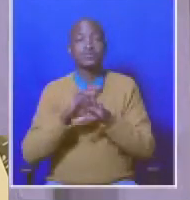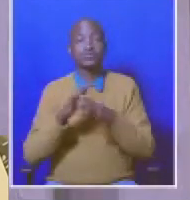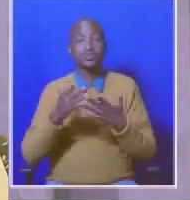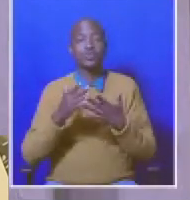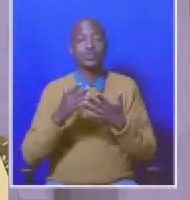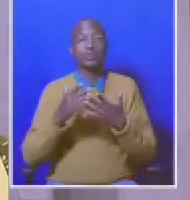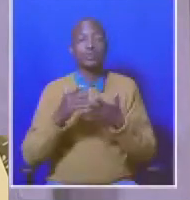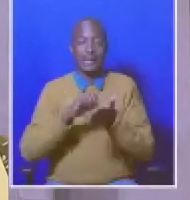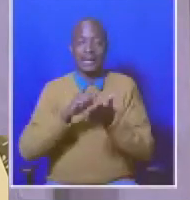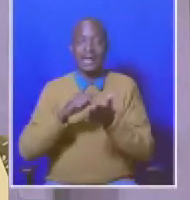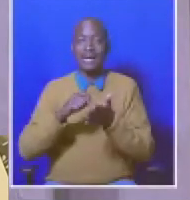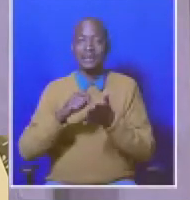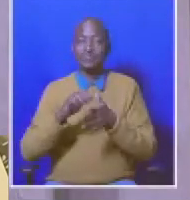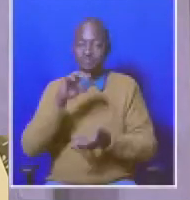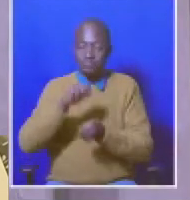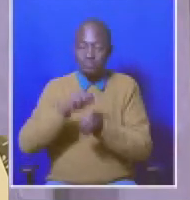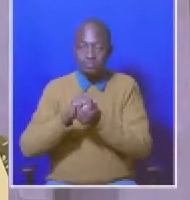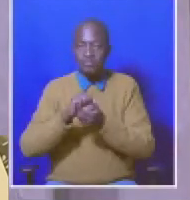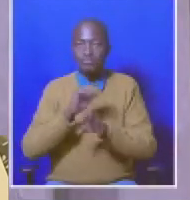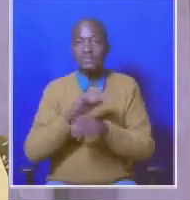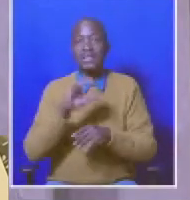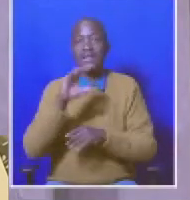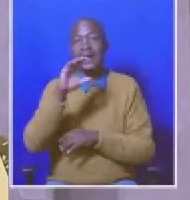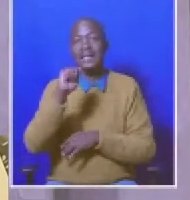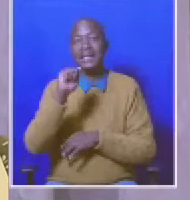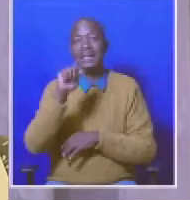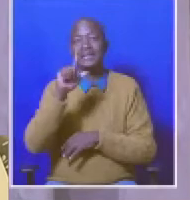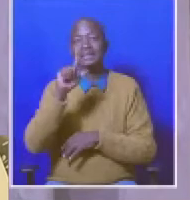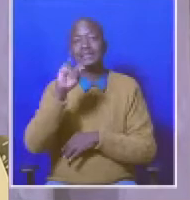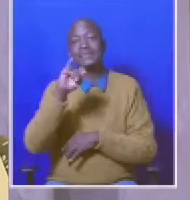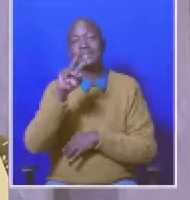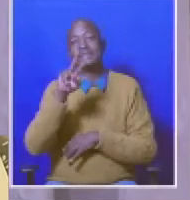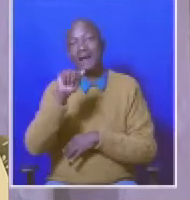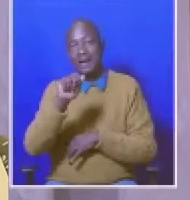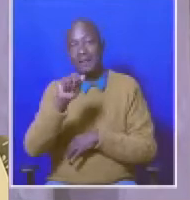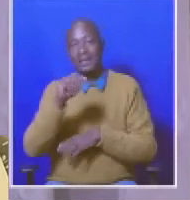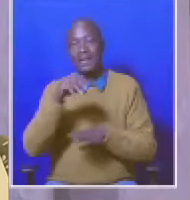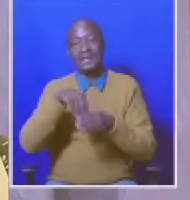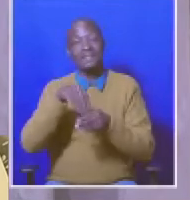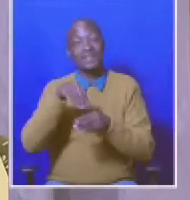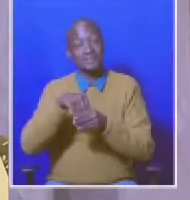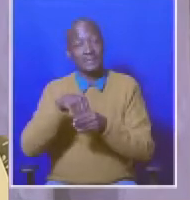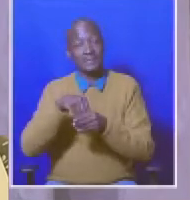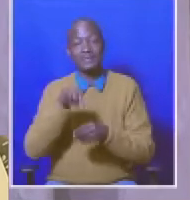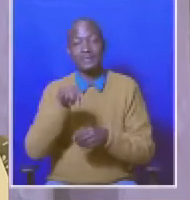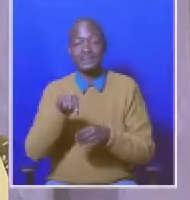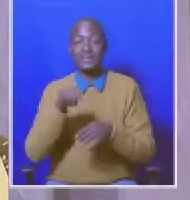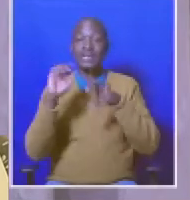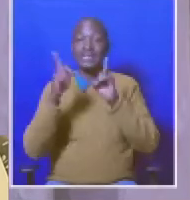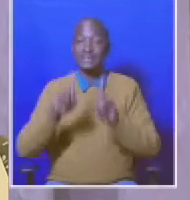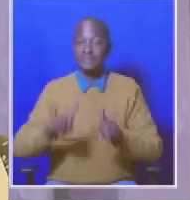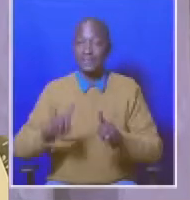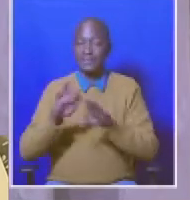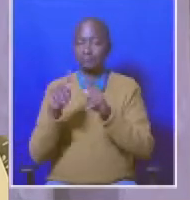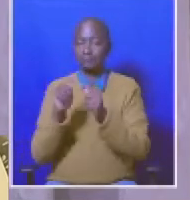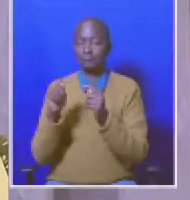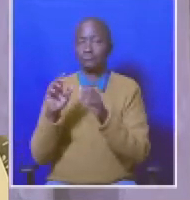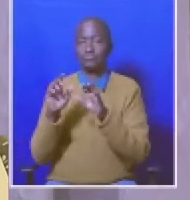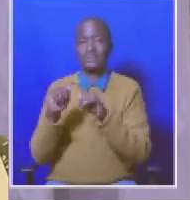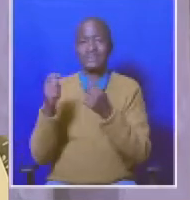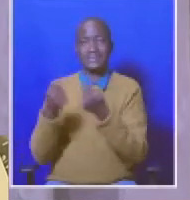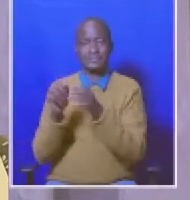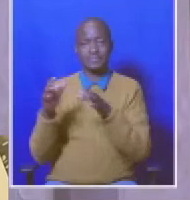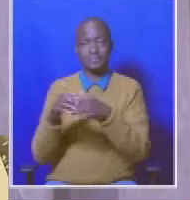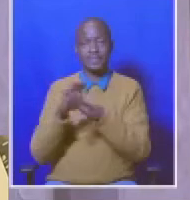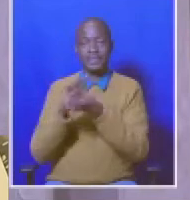lease agreement with Cultiva Investments, which the Special Tribunal has recently declared